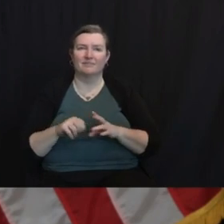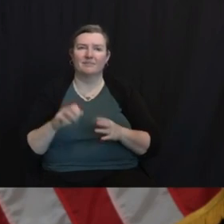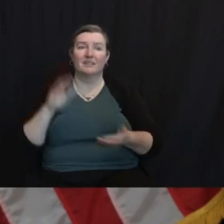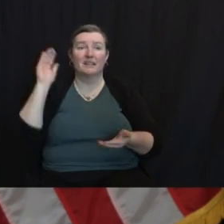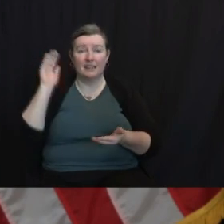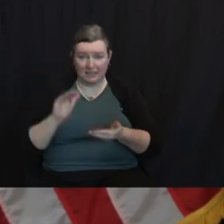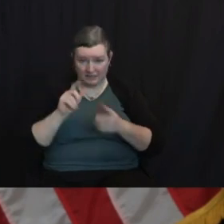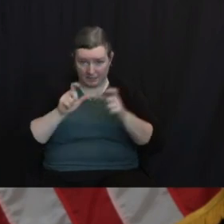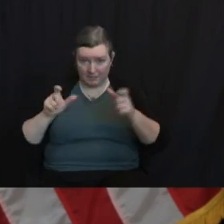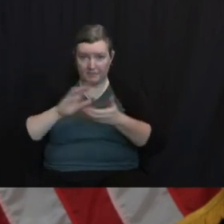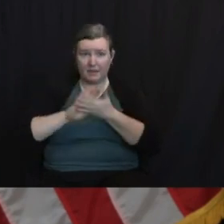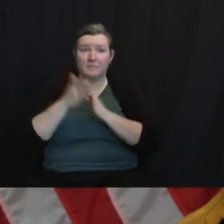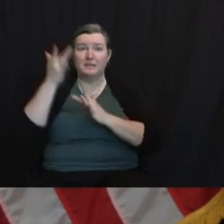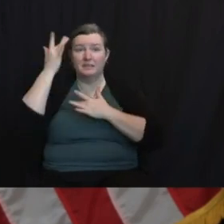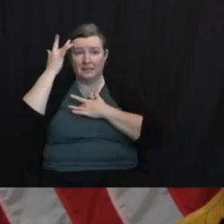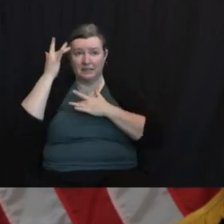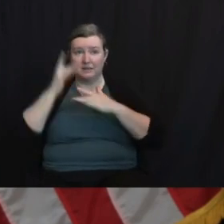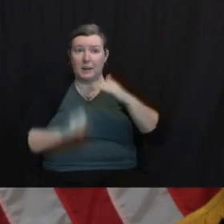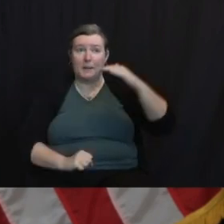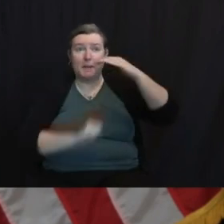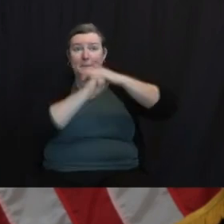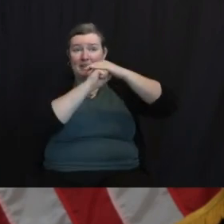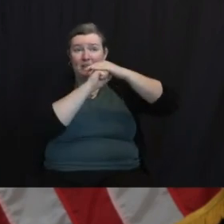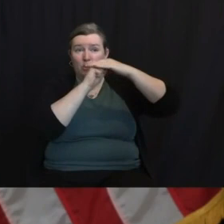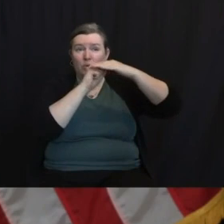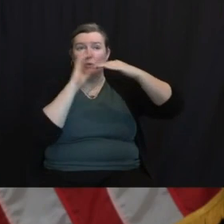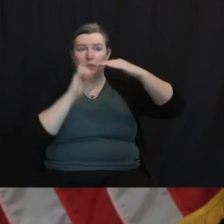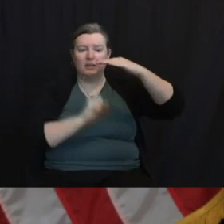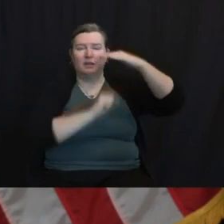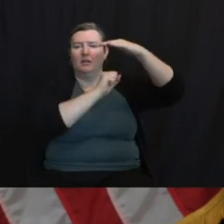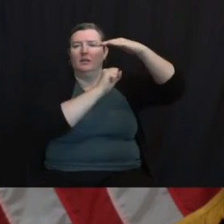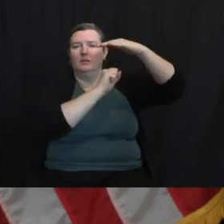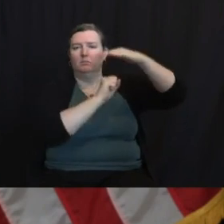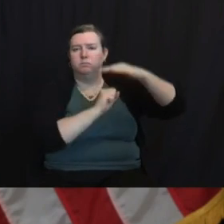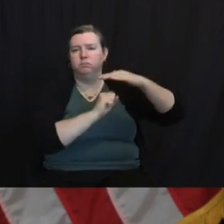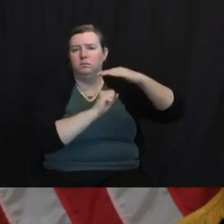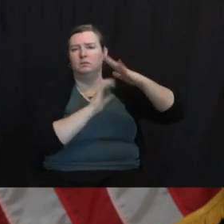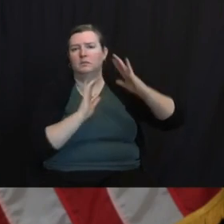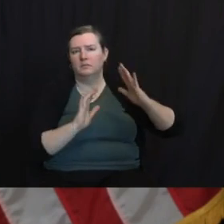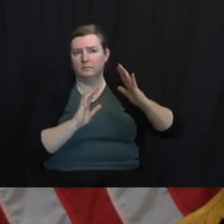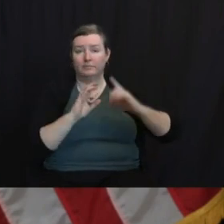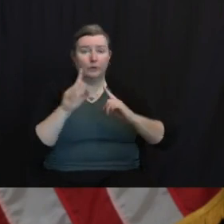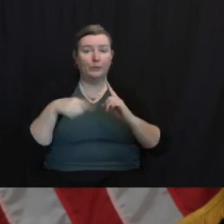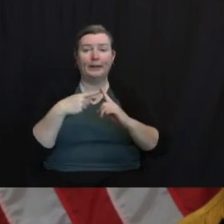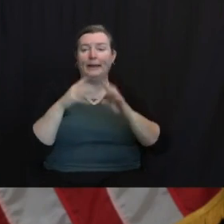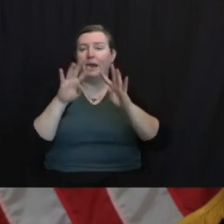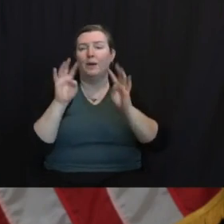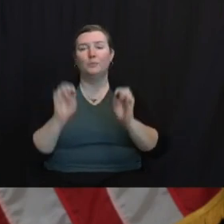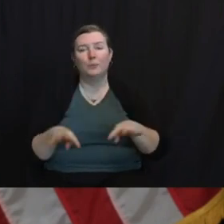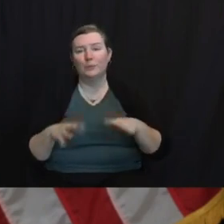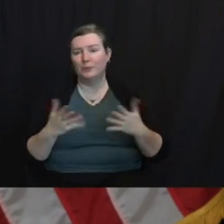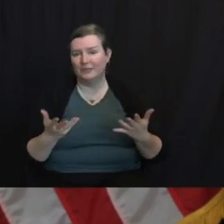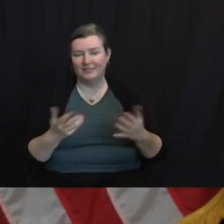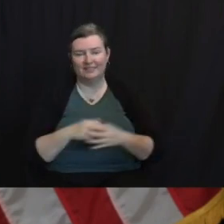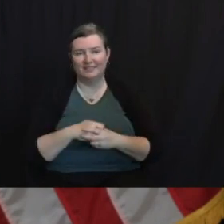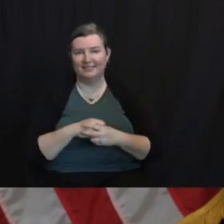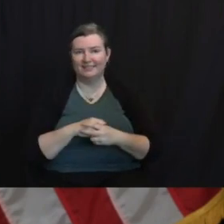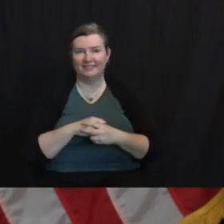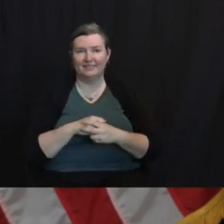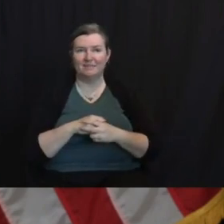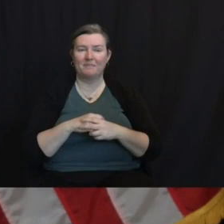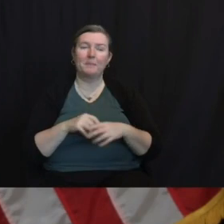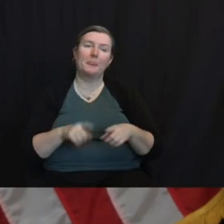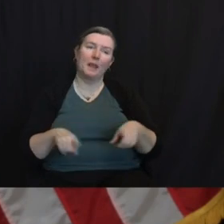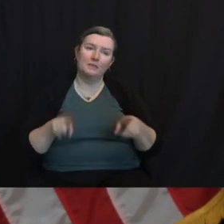would occur. And of course, as we always say, to the extent that people adhere to the non-pharmaceutical interventions like